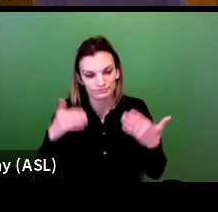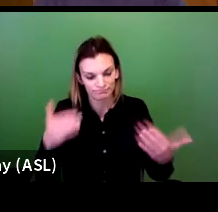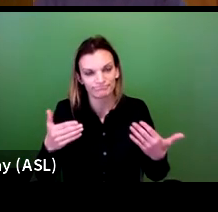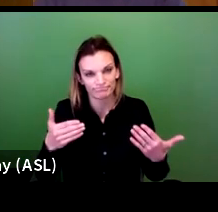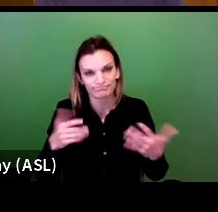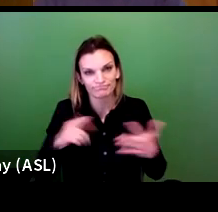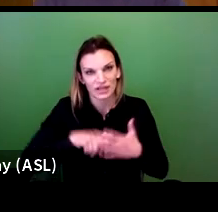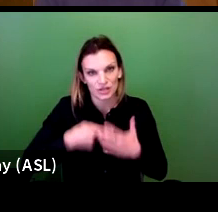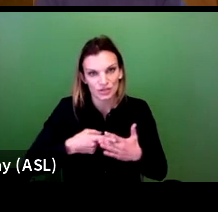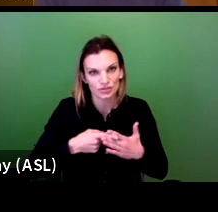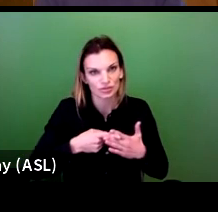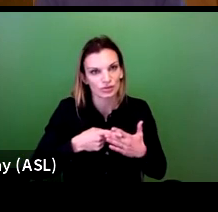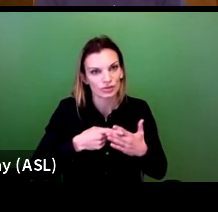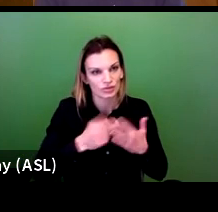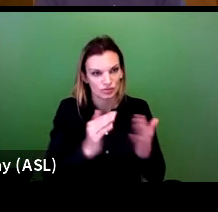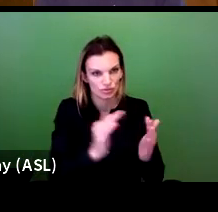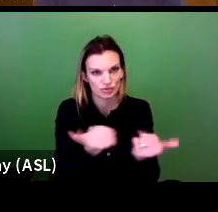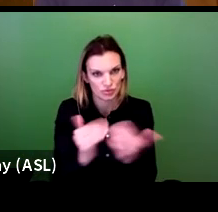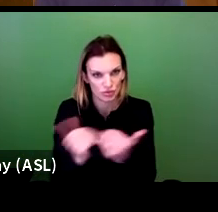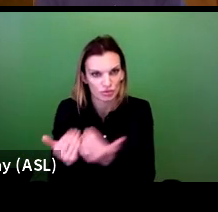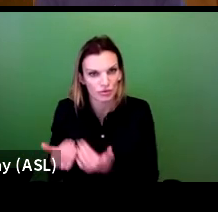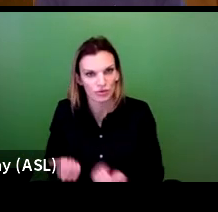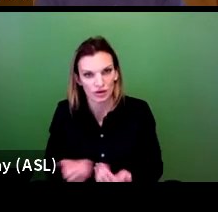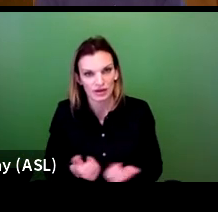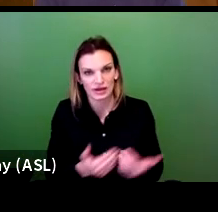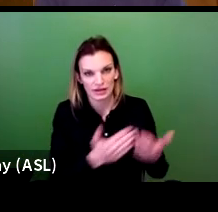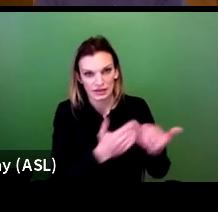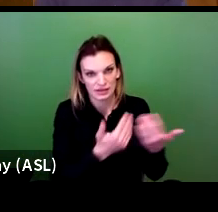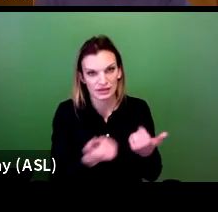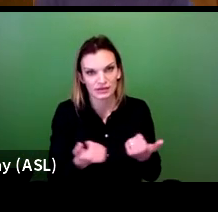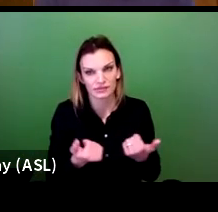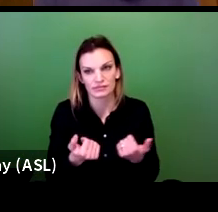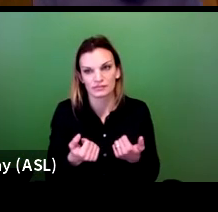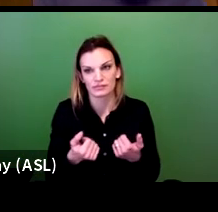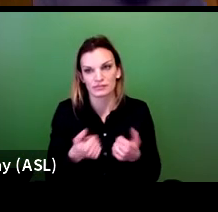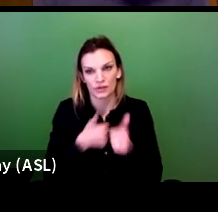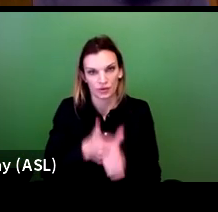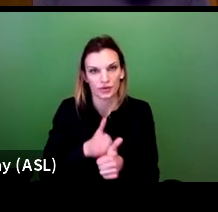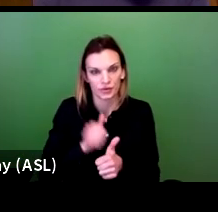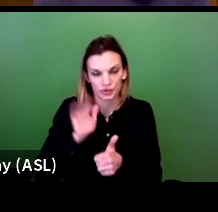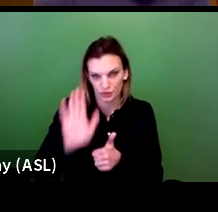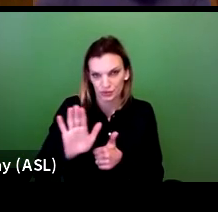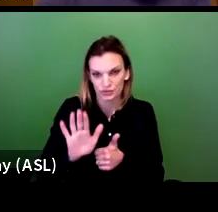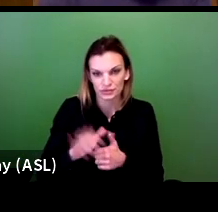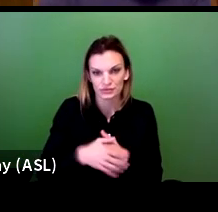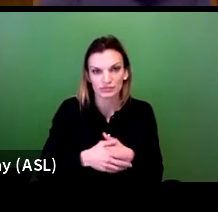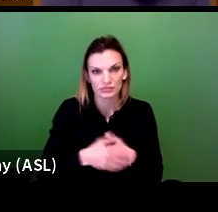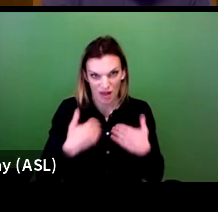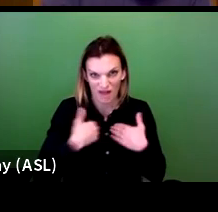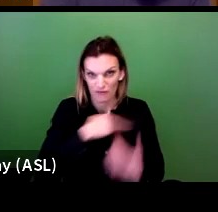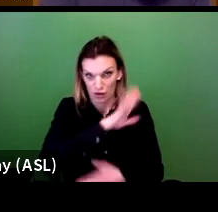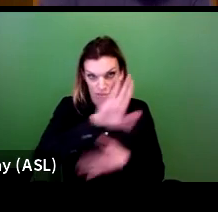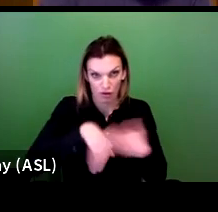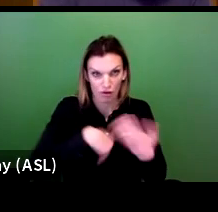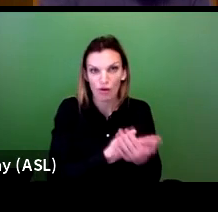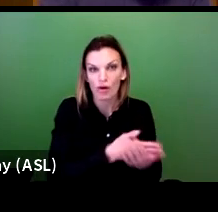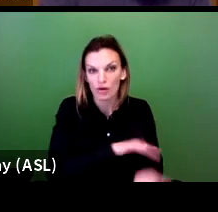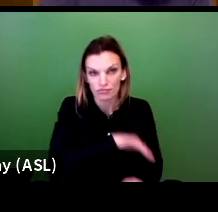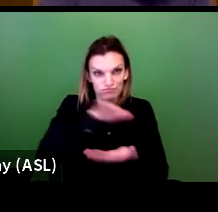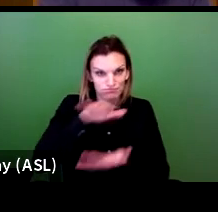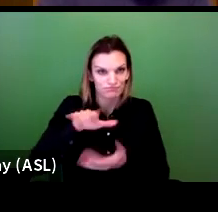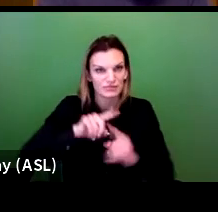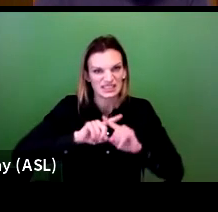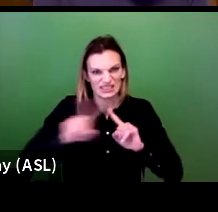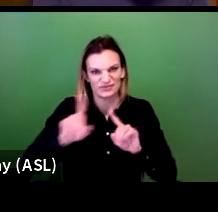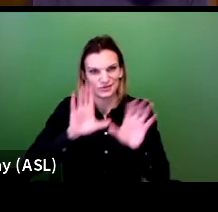into these are all the ones that are actually responsive to what you asked for by our read. These are all of them, but here are the different categories, and then at